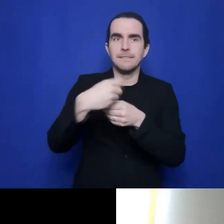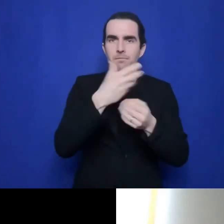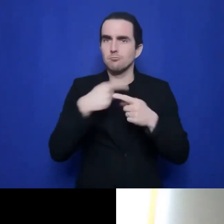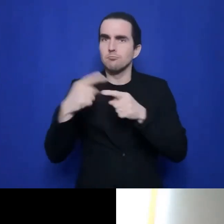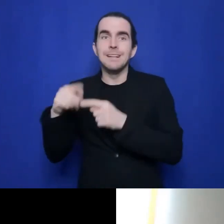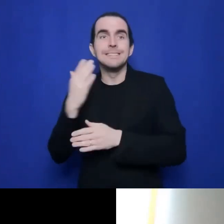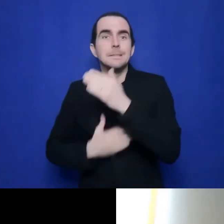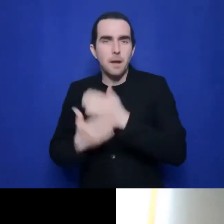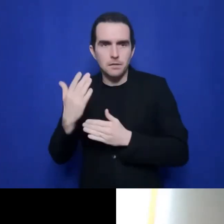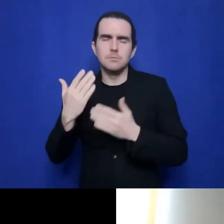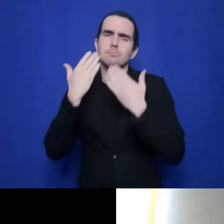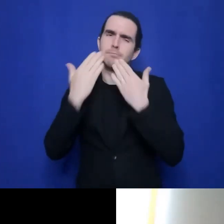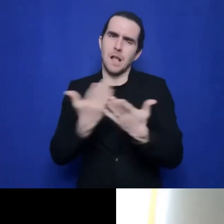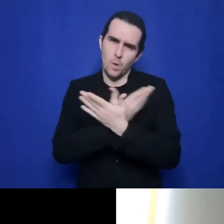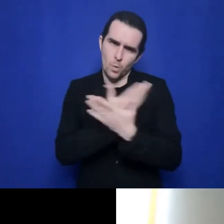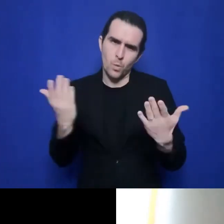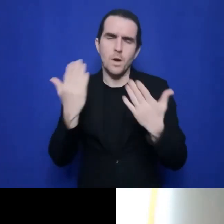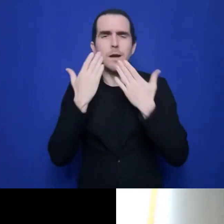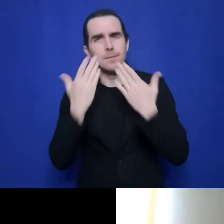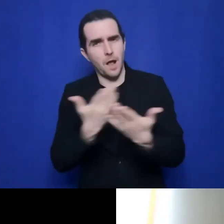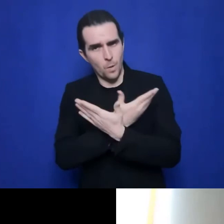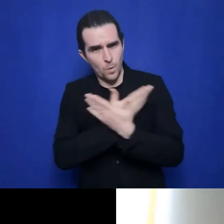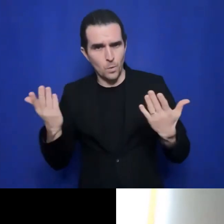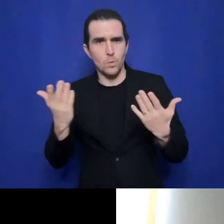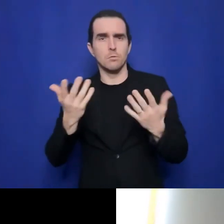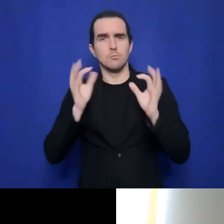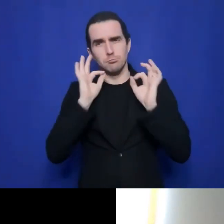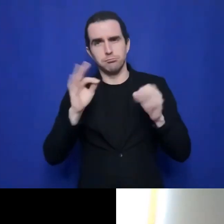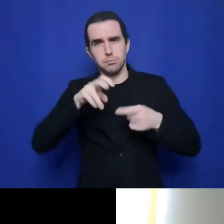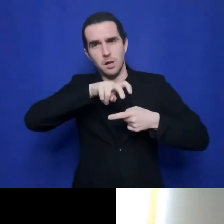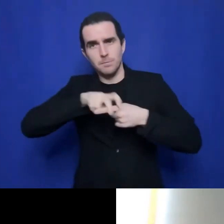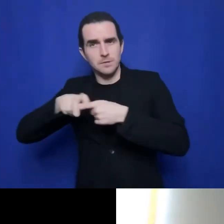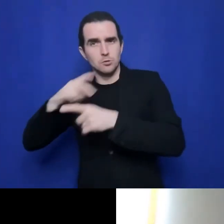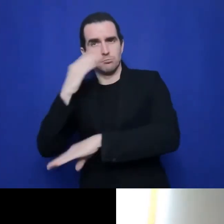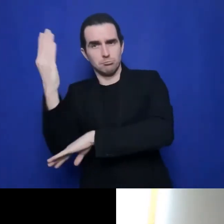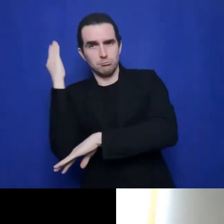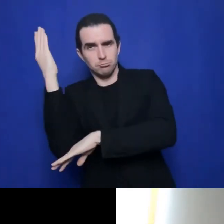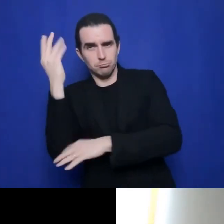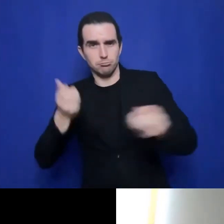thanks to Danny for all the great job. Thank you.